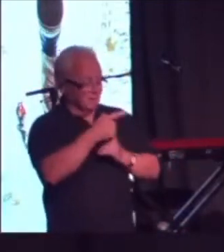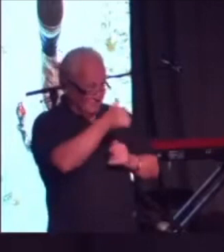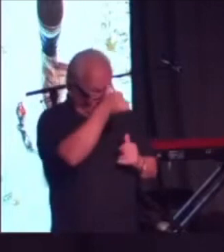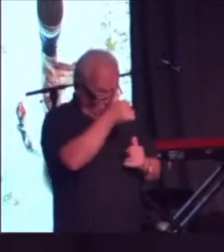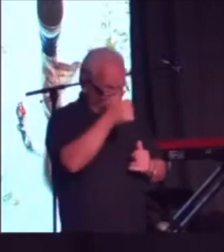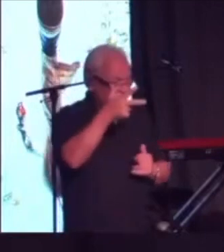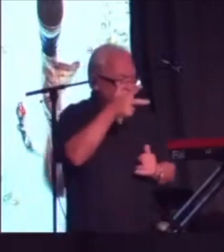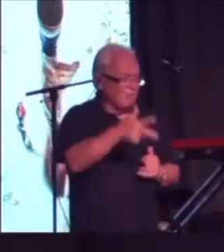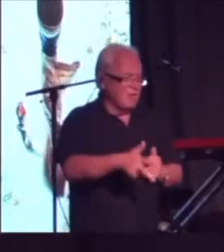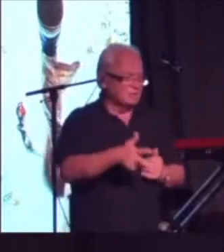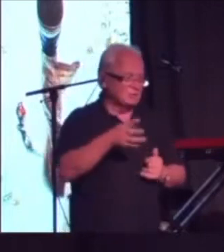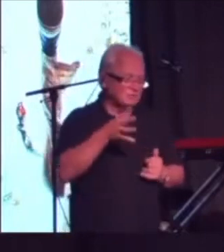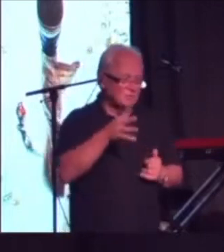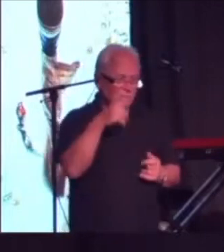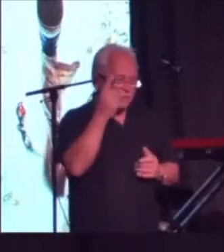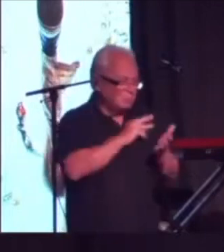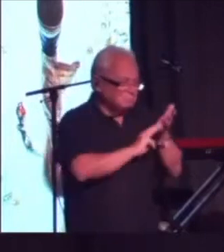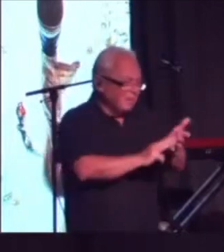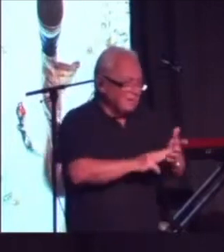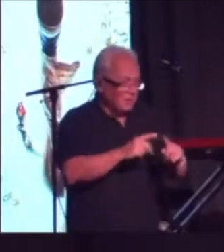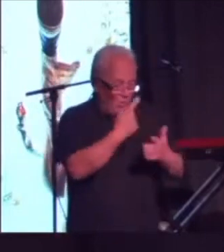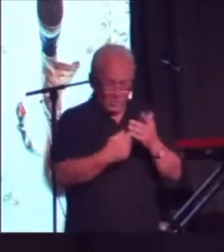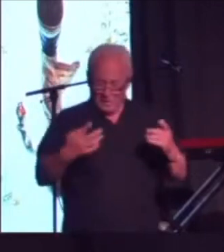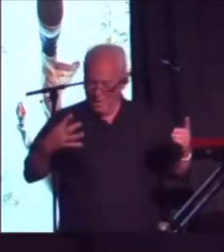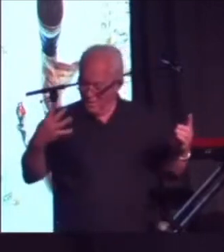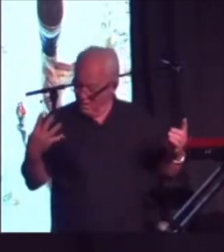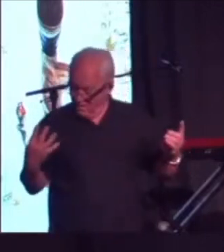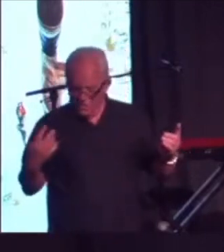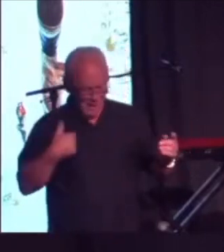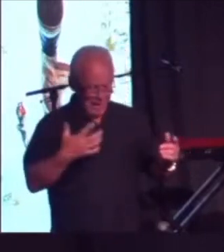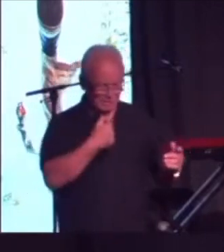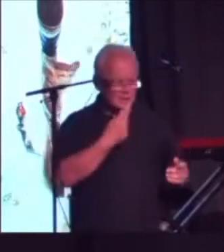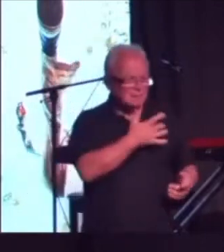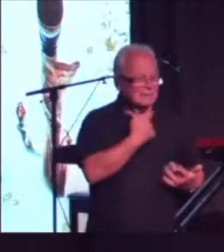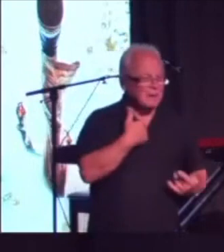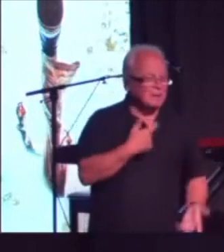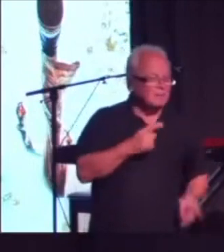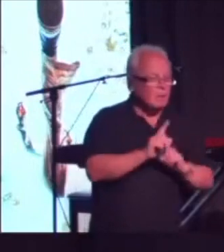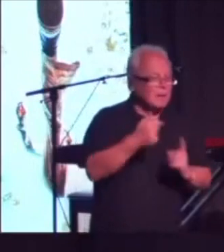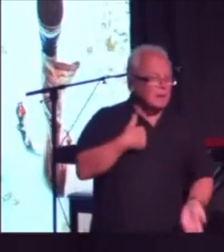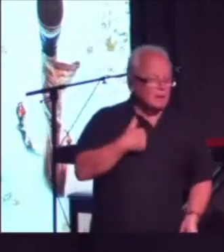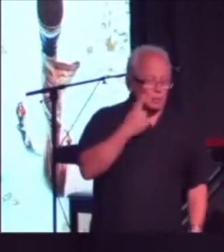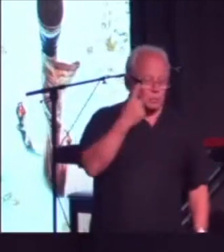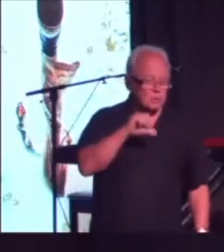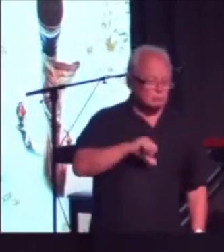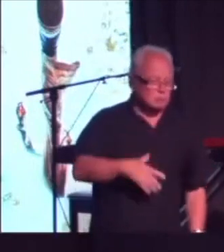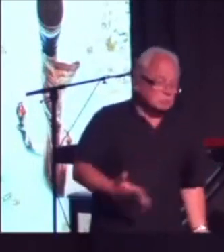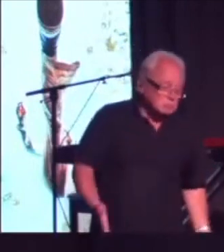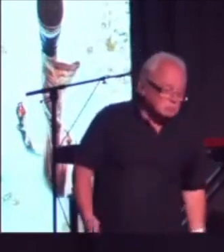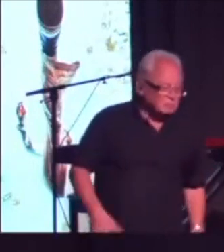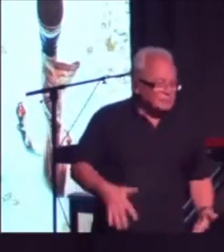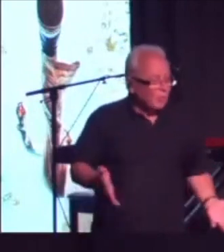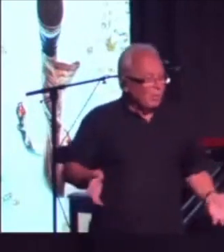million Instagram followers. I have about 100. 341 million. And all this entourage and all